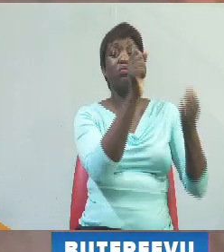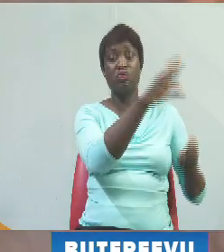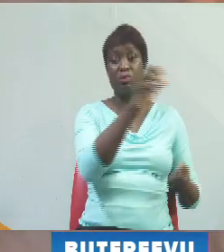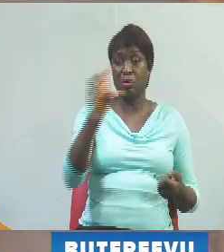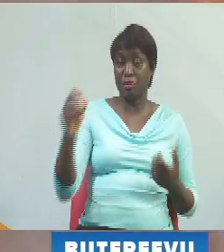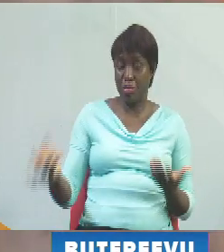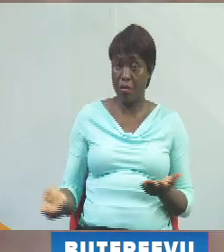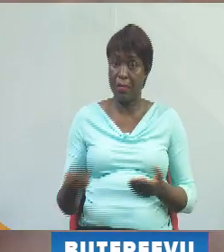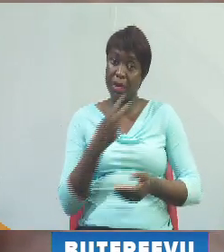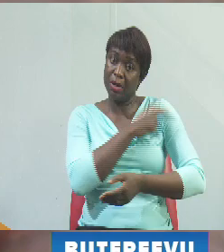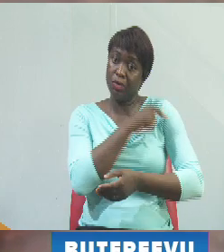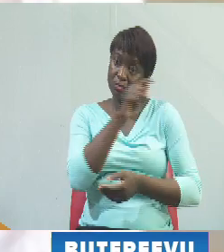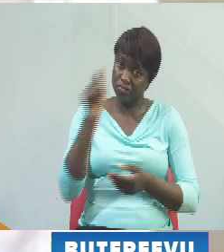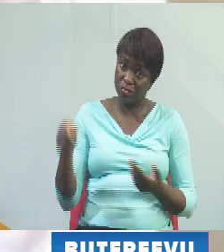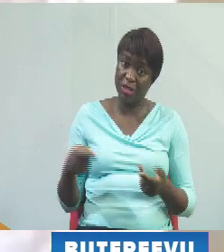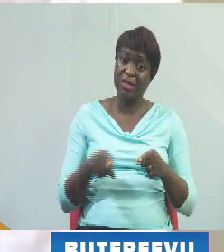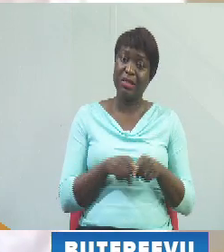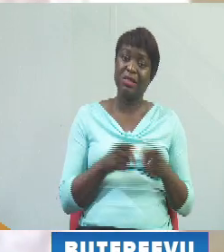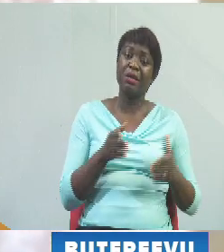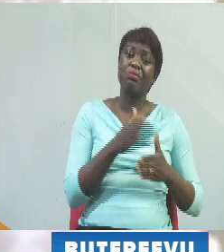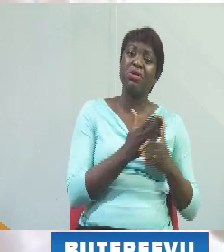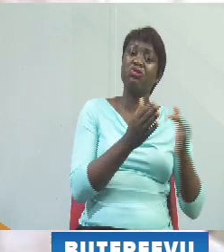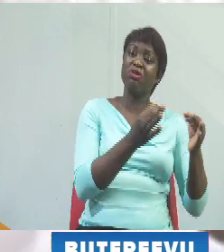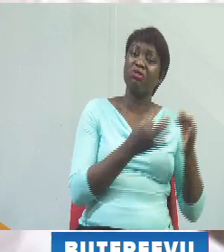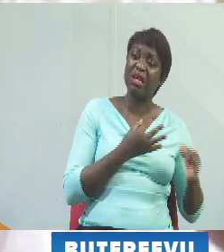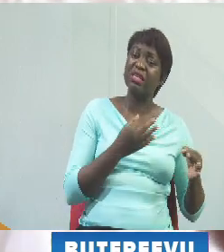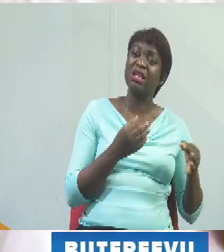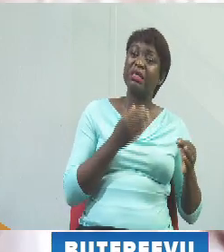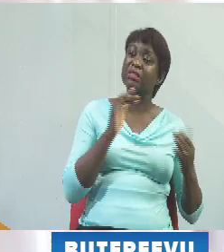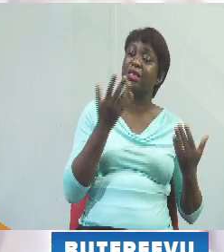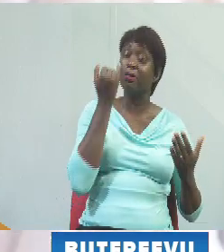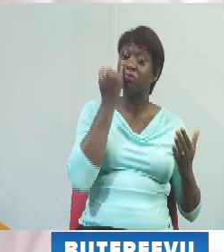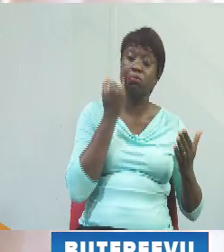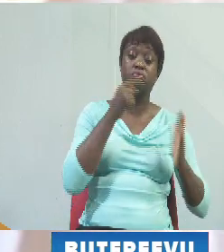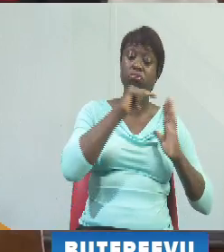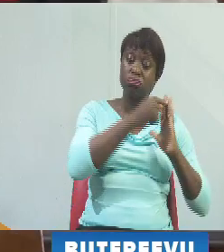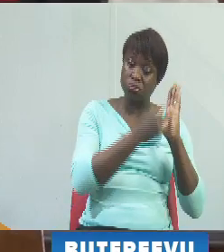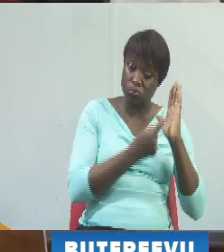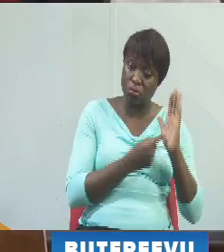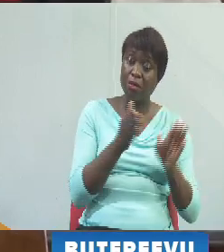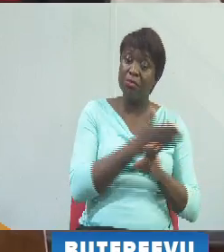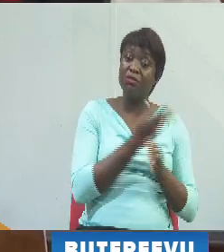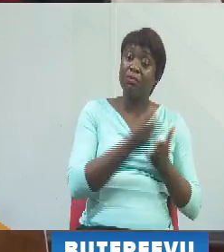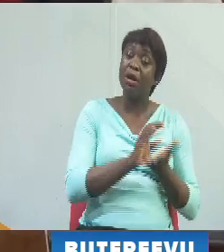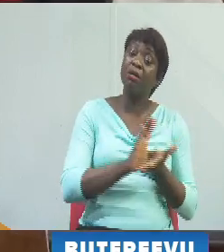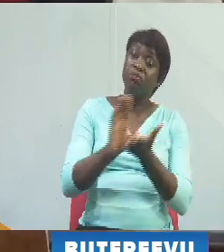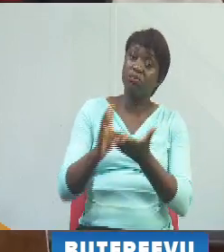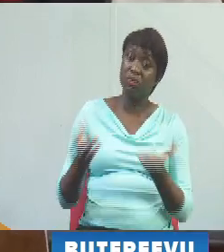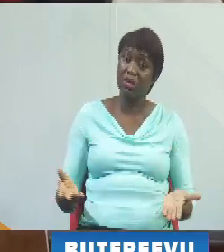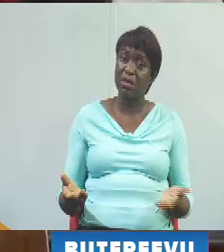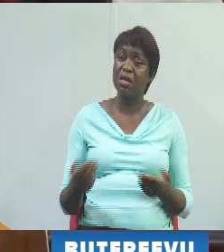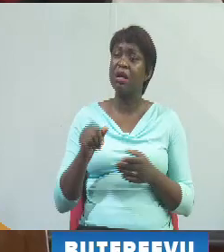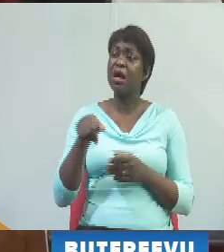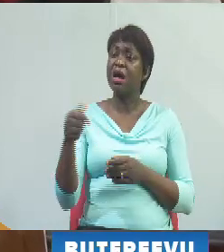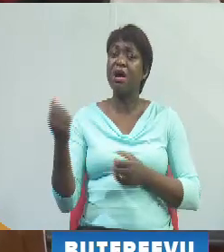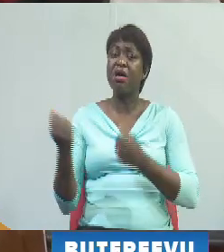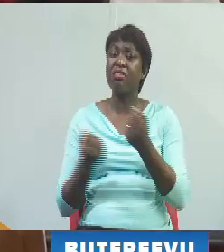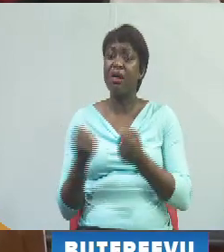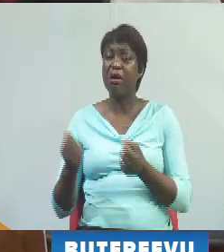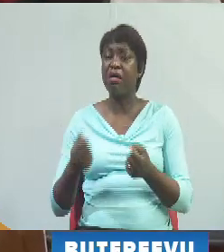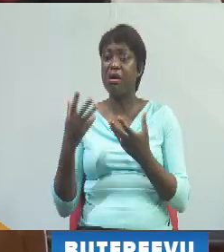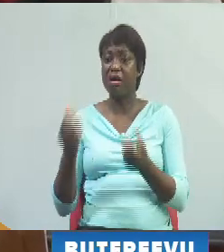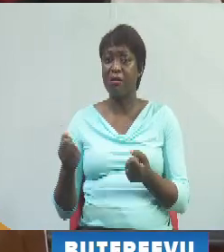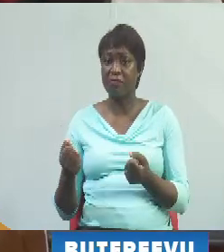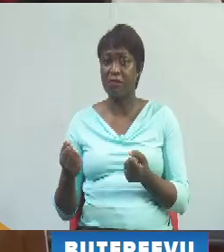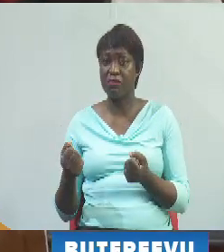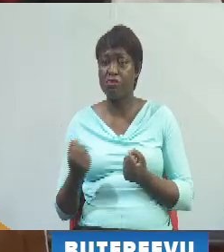emisoso egisukkiridde Minisitule y'ebyensimbi gyessaawo mu kusunsula okufulumya ssente za gavumenti. Another vehicles that were already in the field got